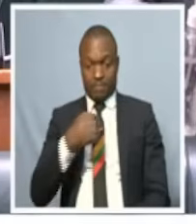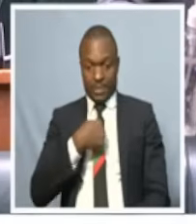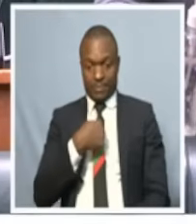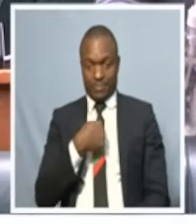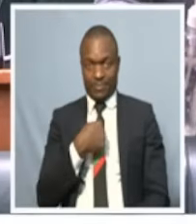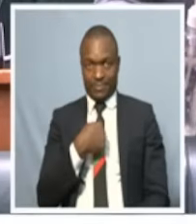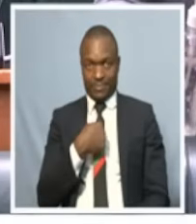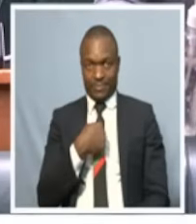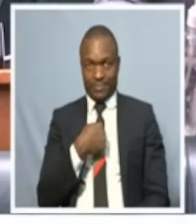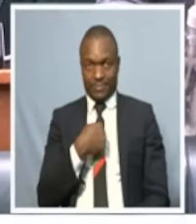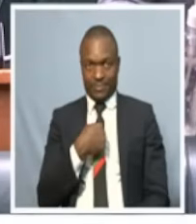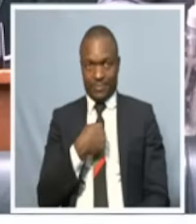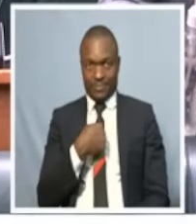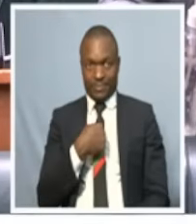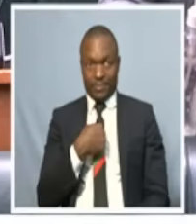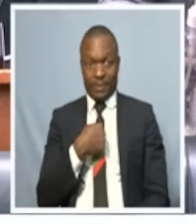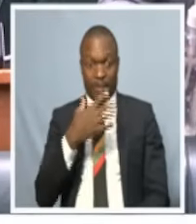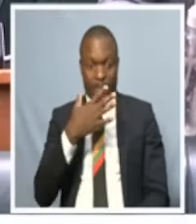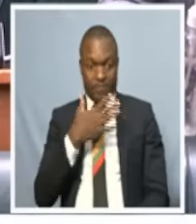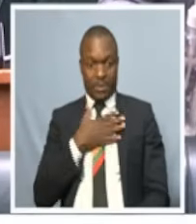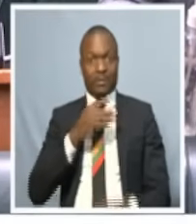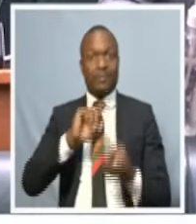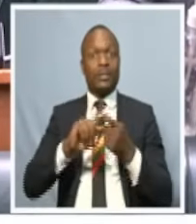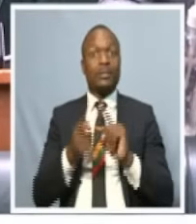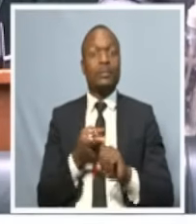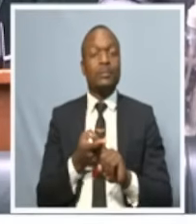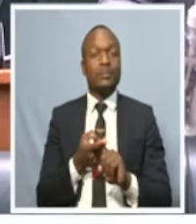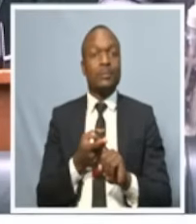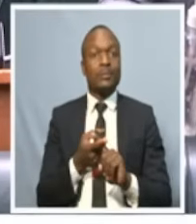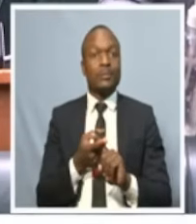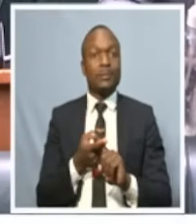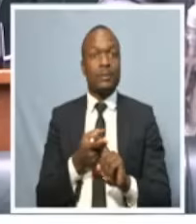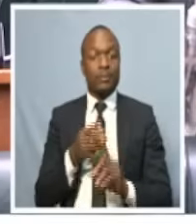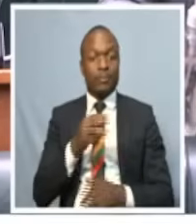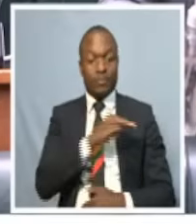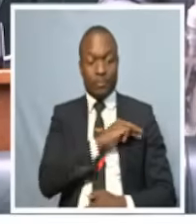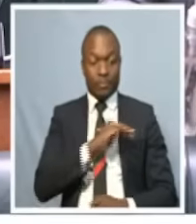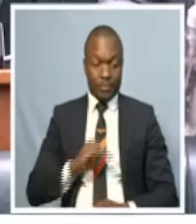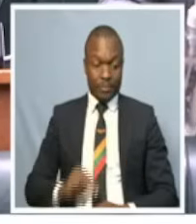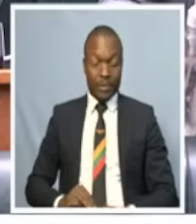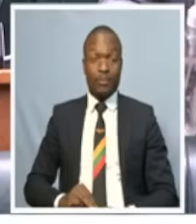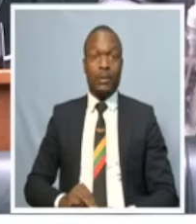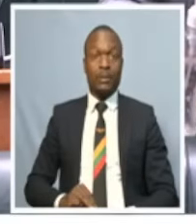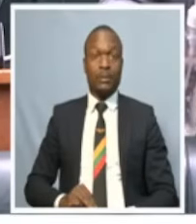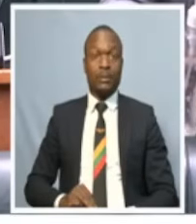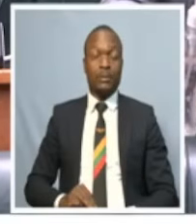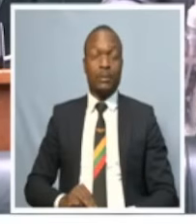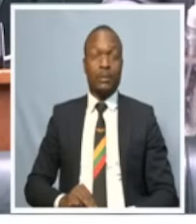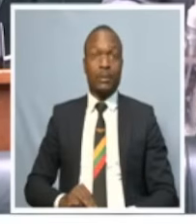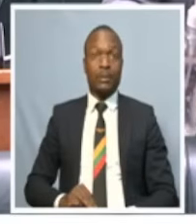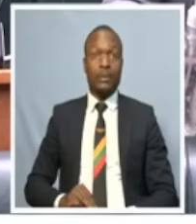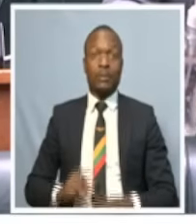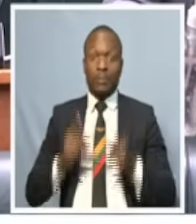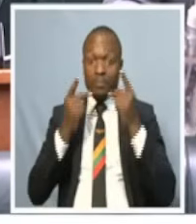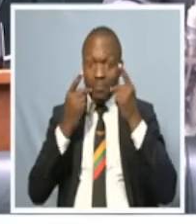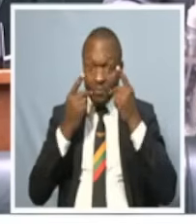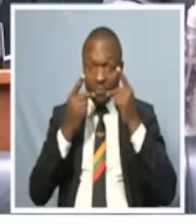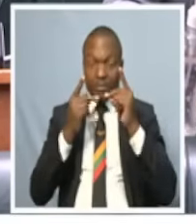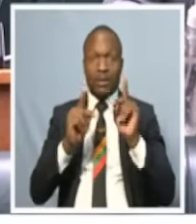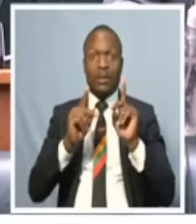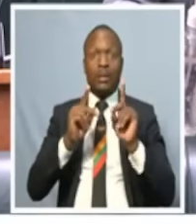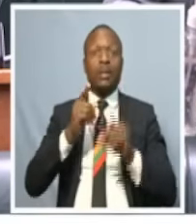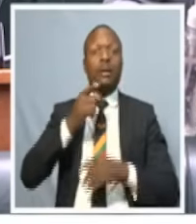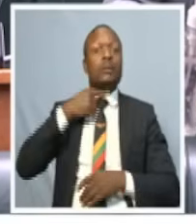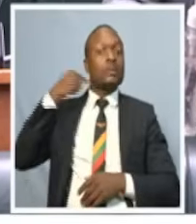me and my colleagues who are members of cabinet swear an